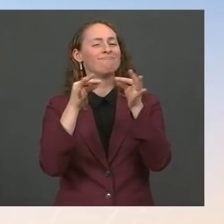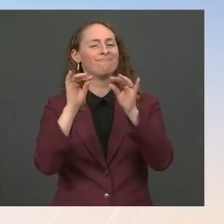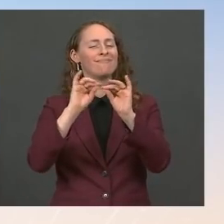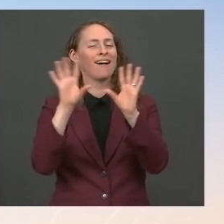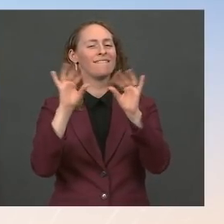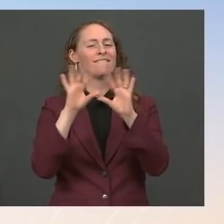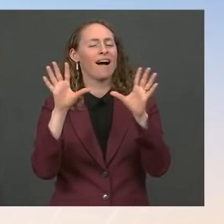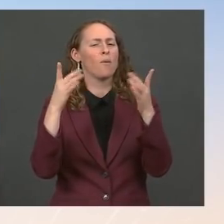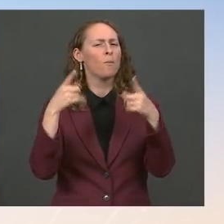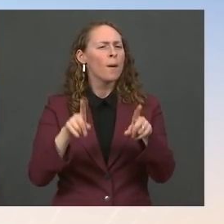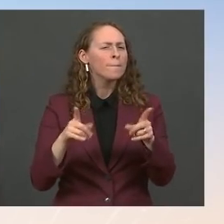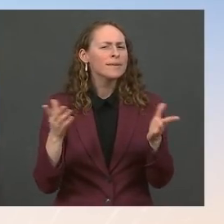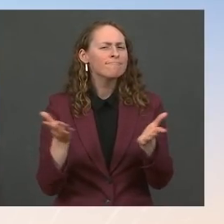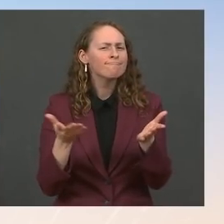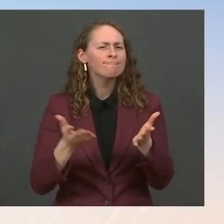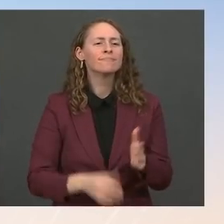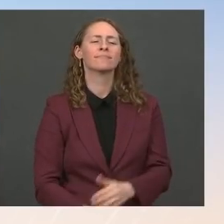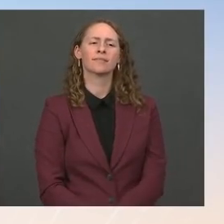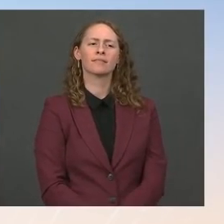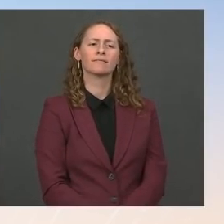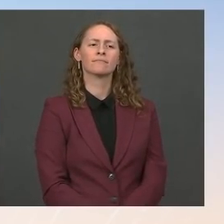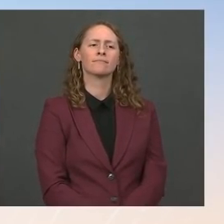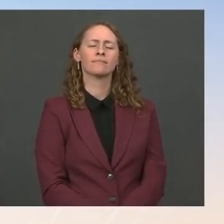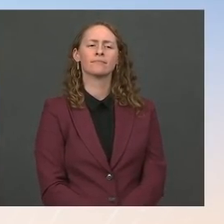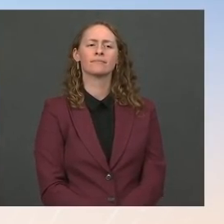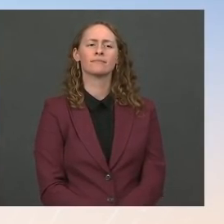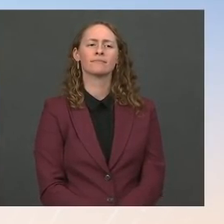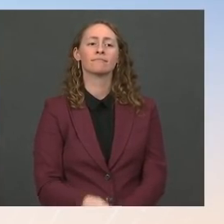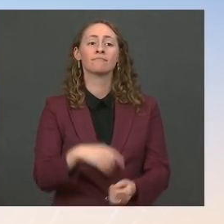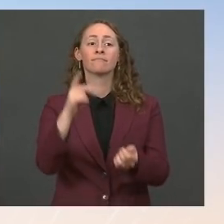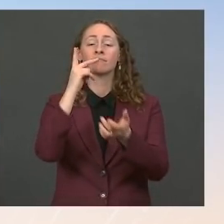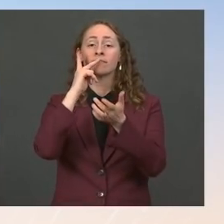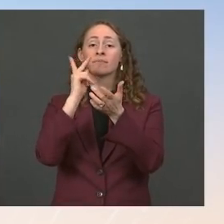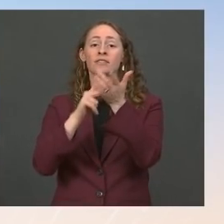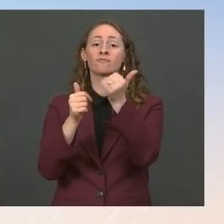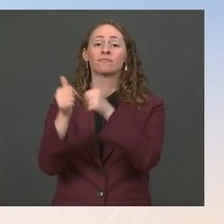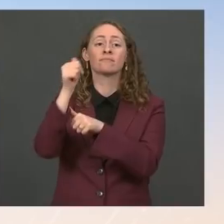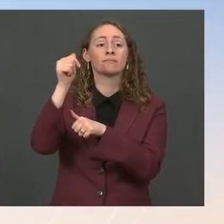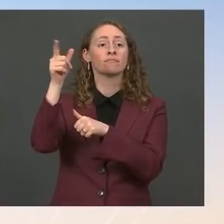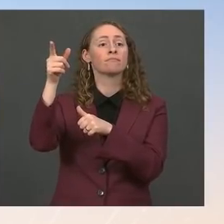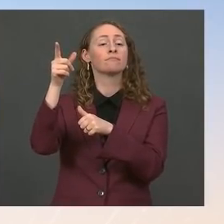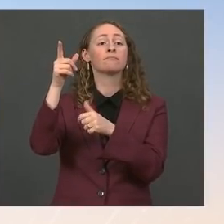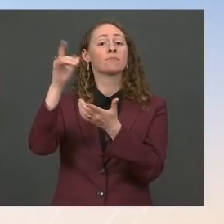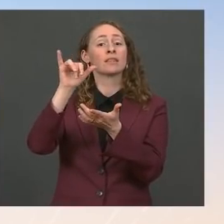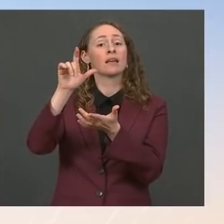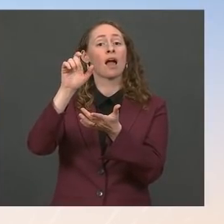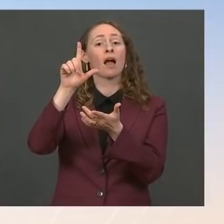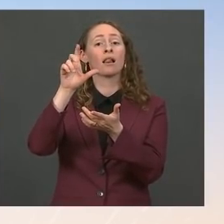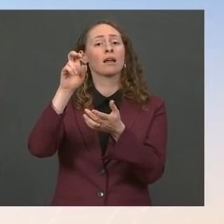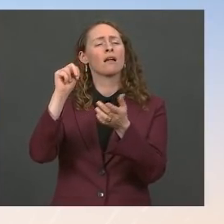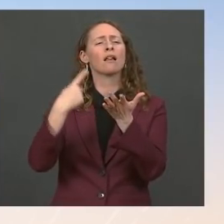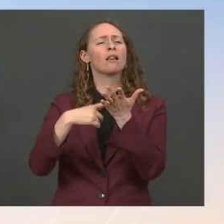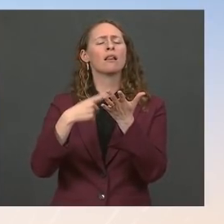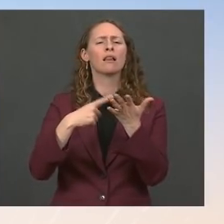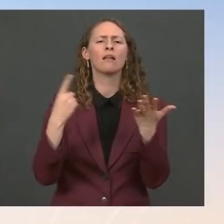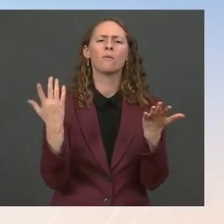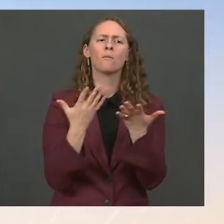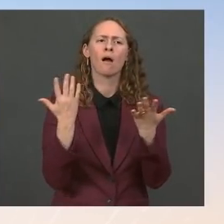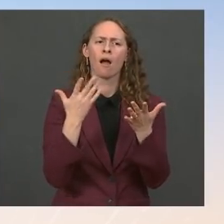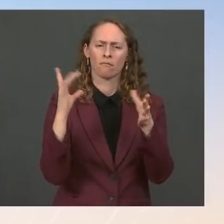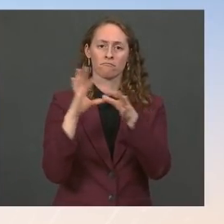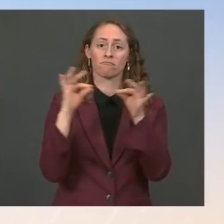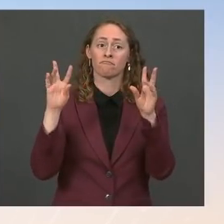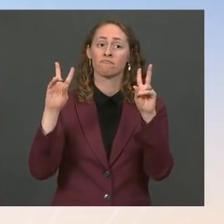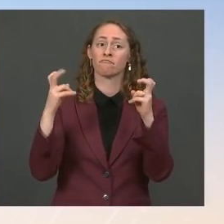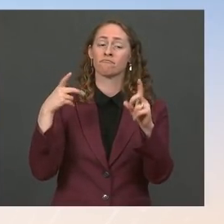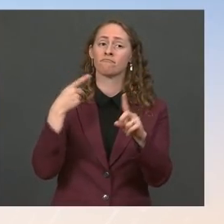statement by the Secretary of Treasury on exactly this, where she said in this statement, so just to reiterate, she deeply